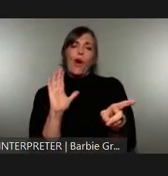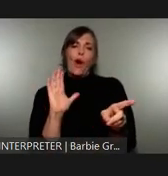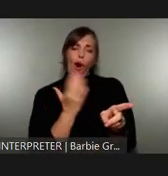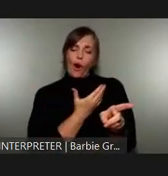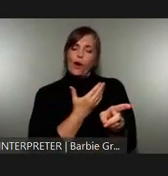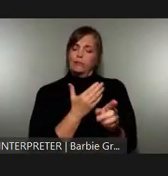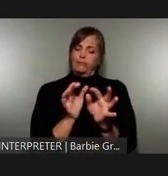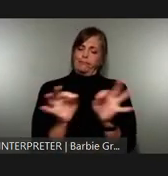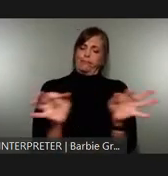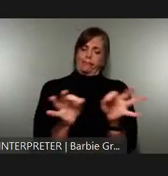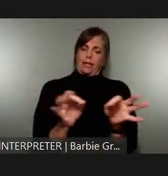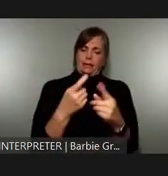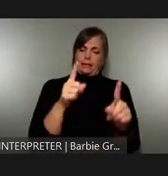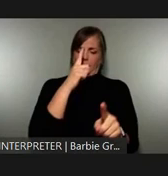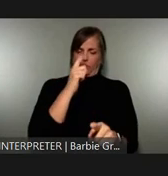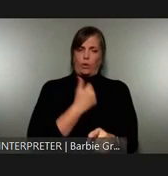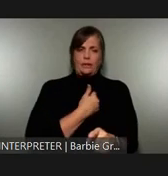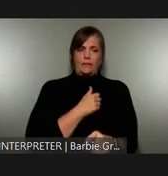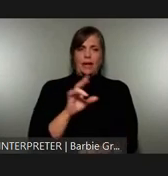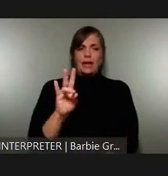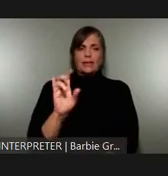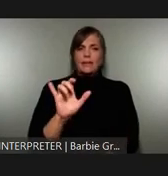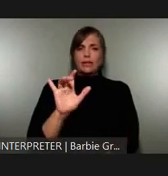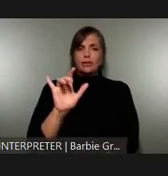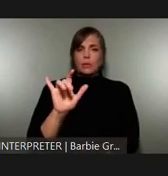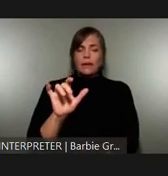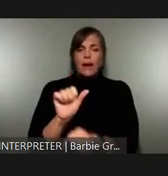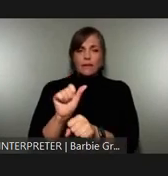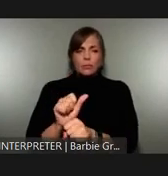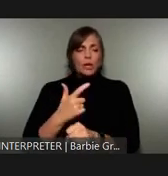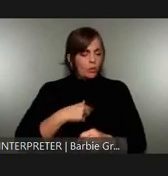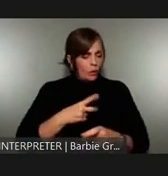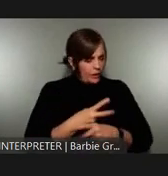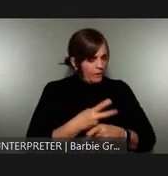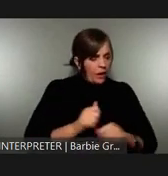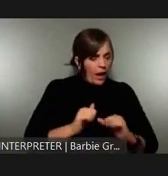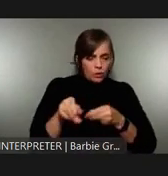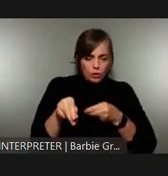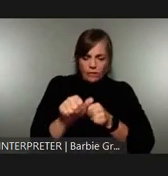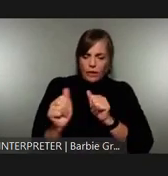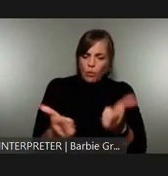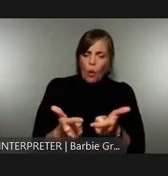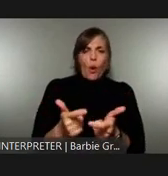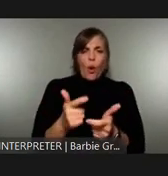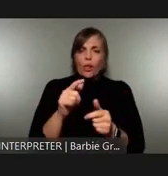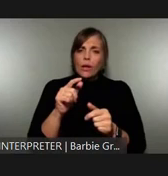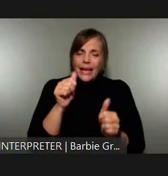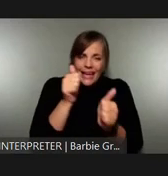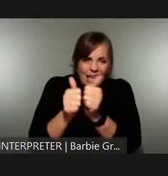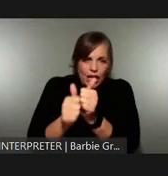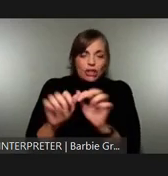725 employees. We were going to figure out how to feed 725 families. We were not going to lay a single person